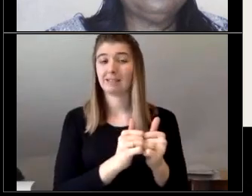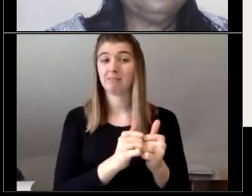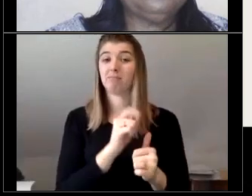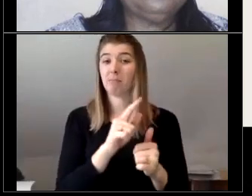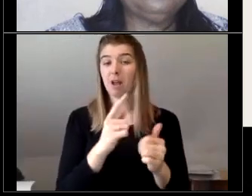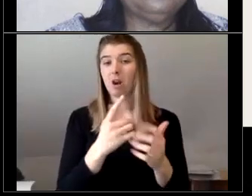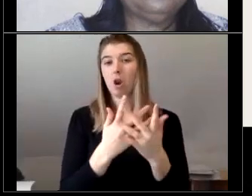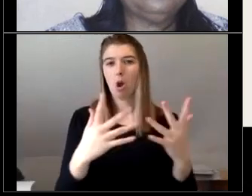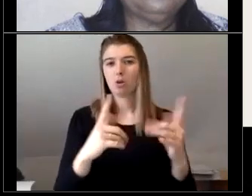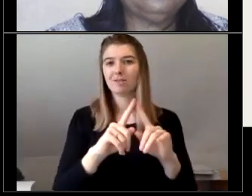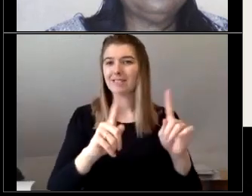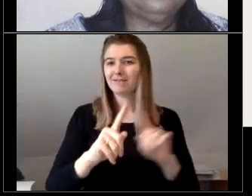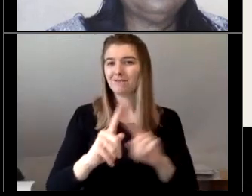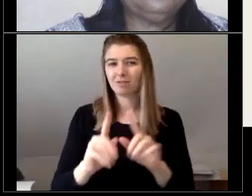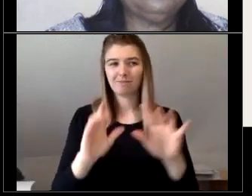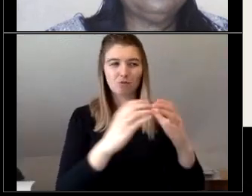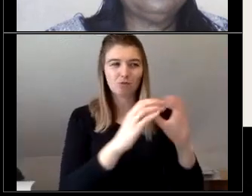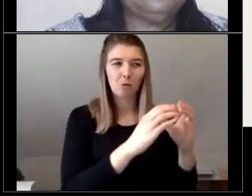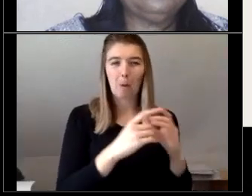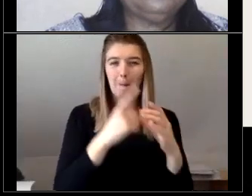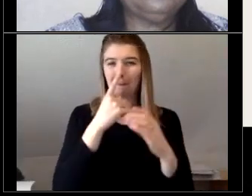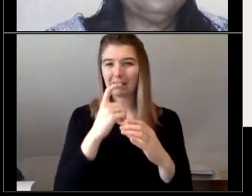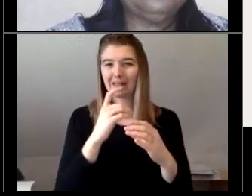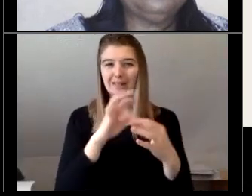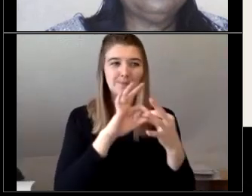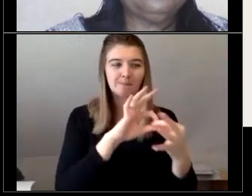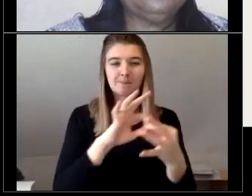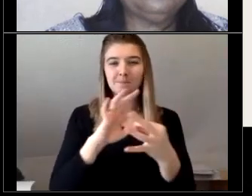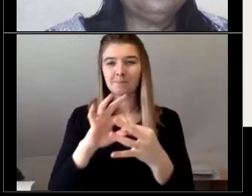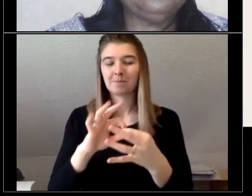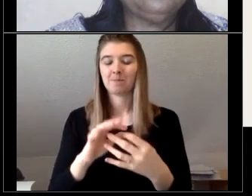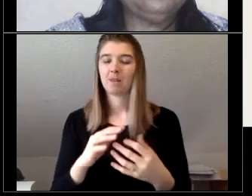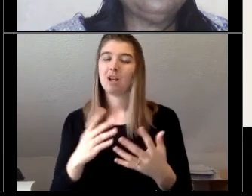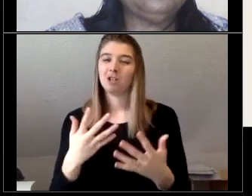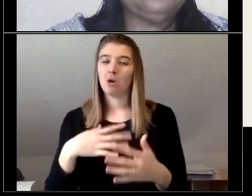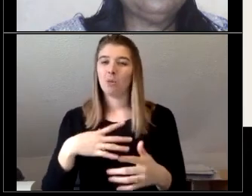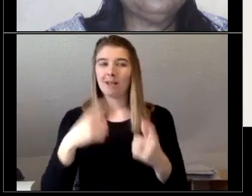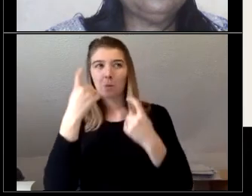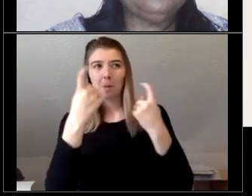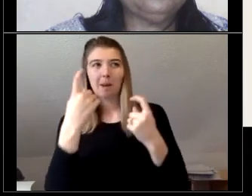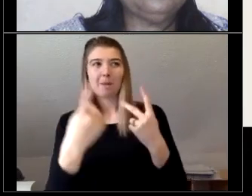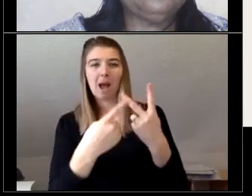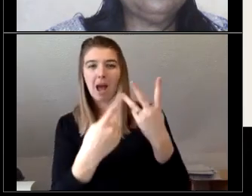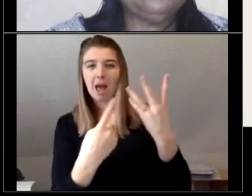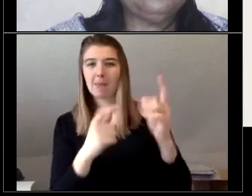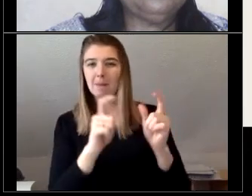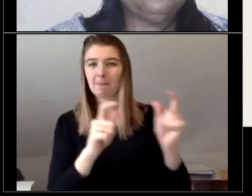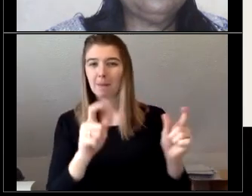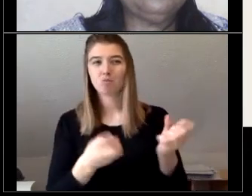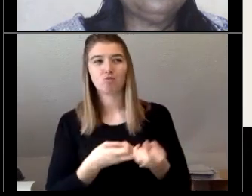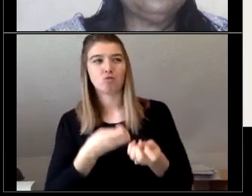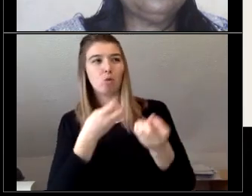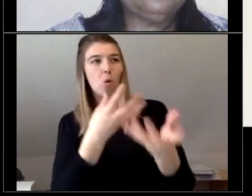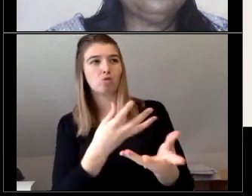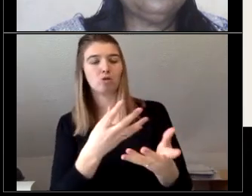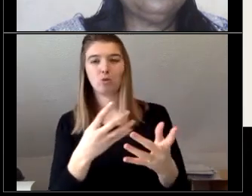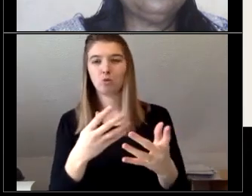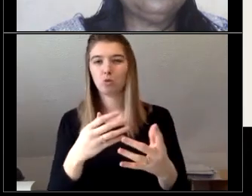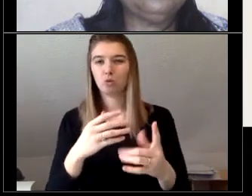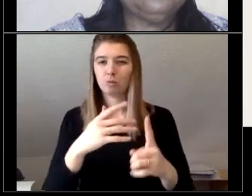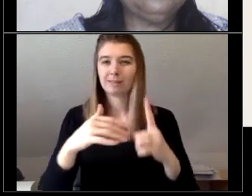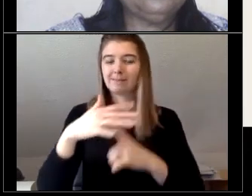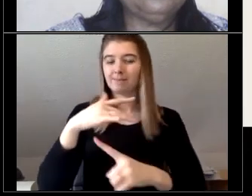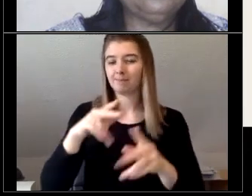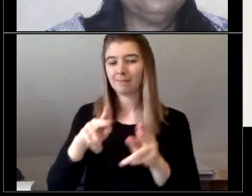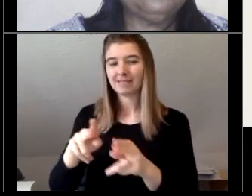there. And also all of the people who contribute to our science ecosystem, so our technicians. I know learned societies in the UK have been working a lot